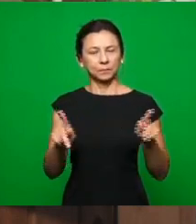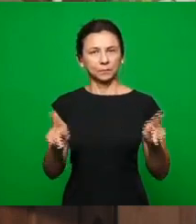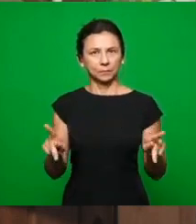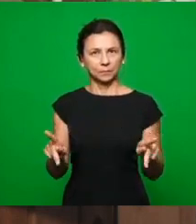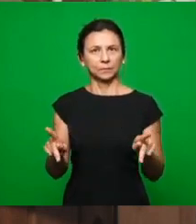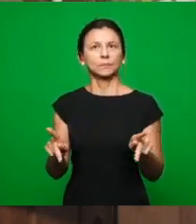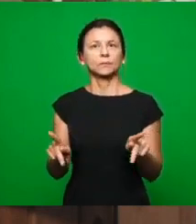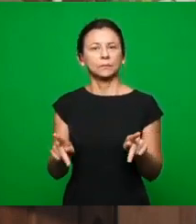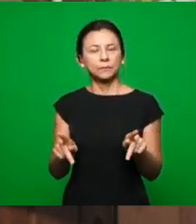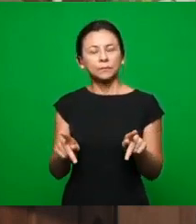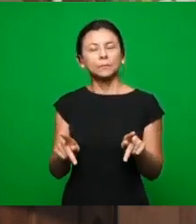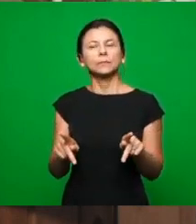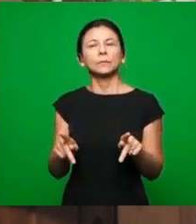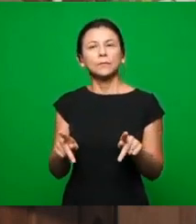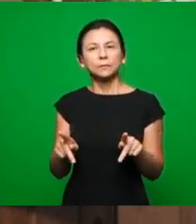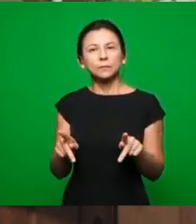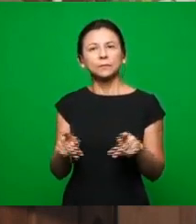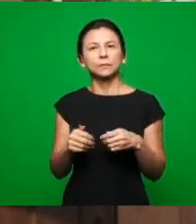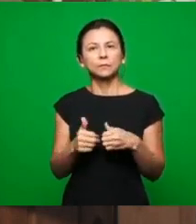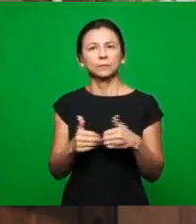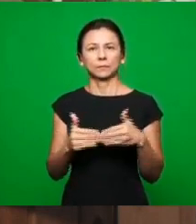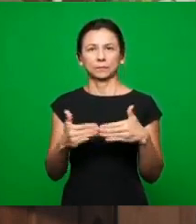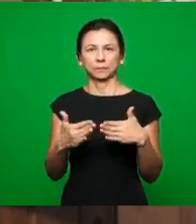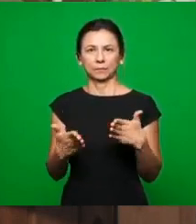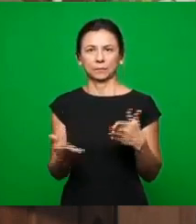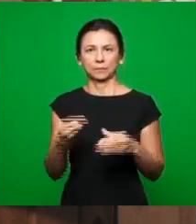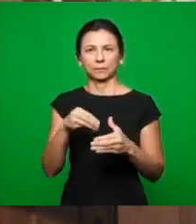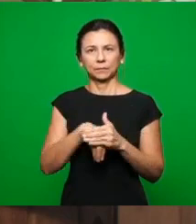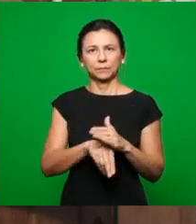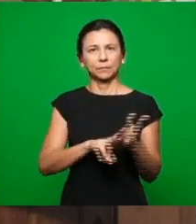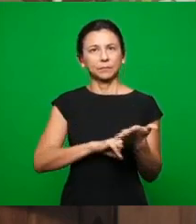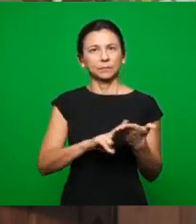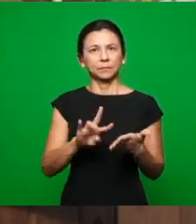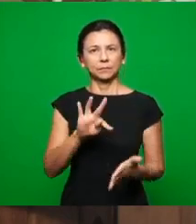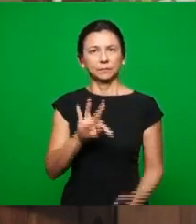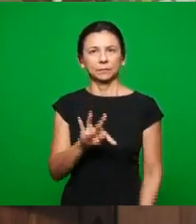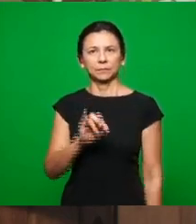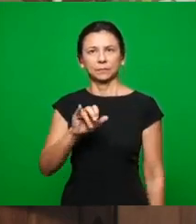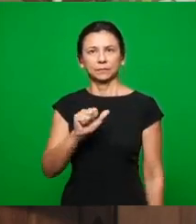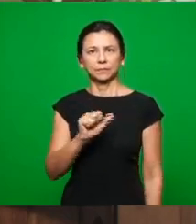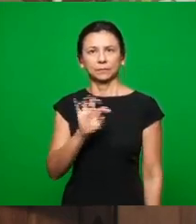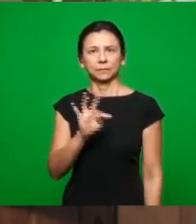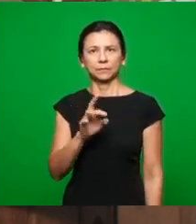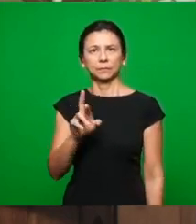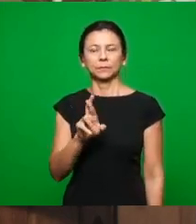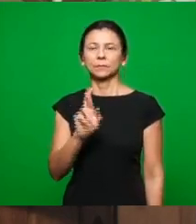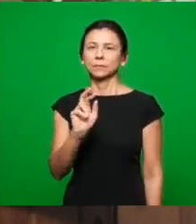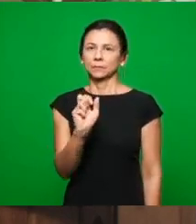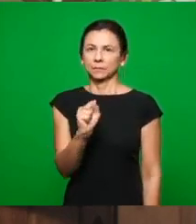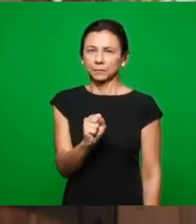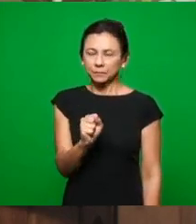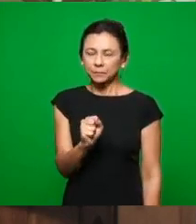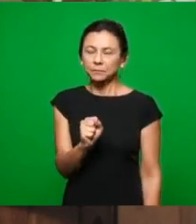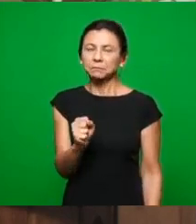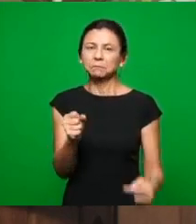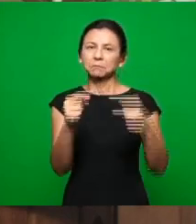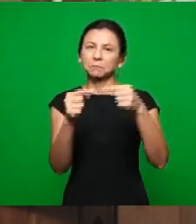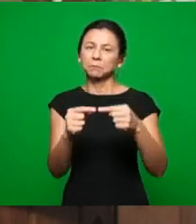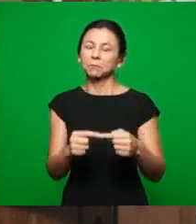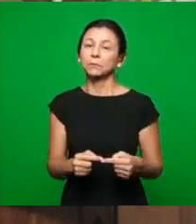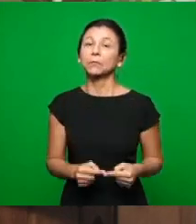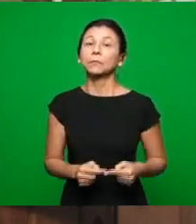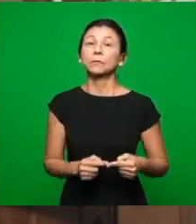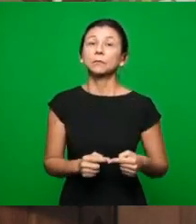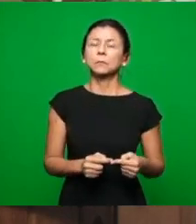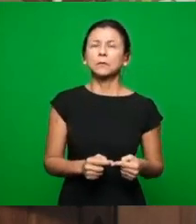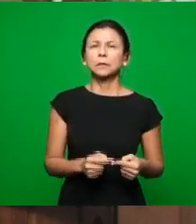studies of the Book of Revelations. And this study will begin with the letter to Thyatira, but related